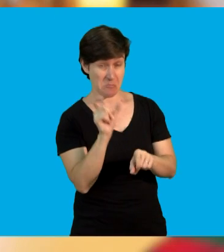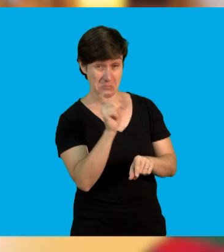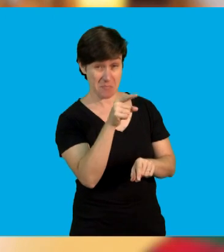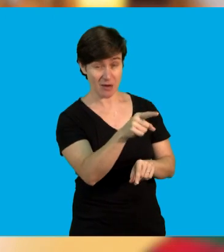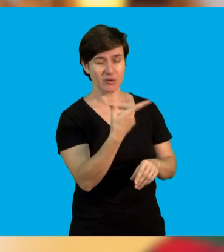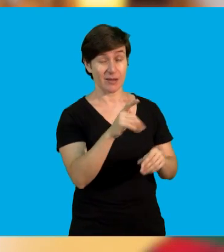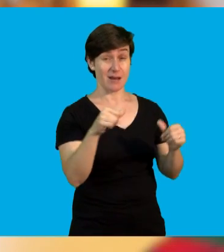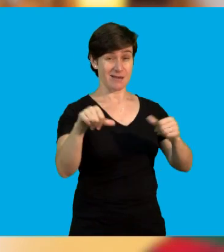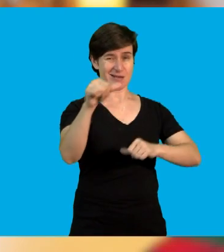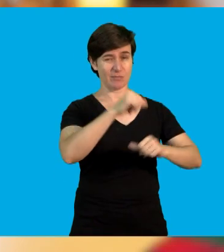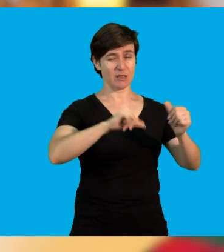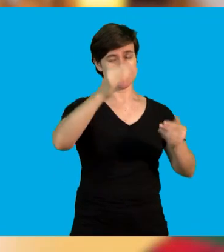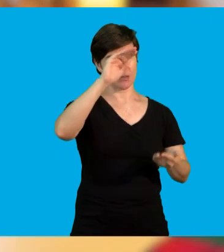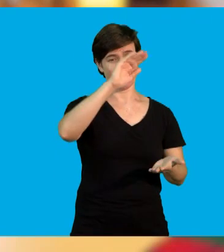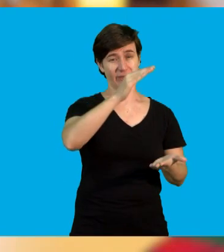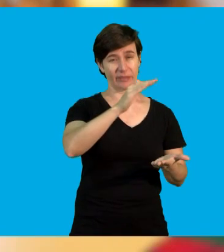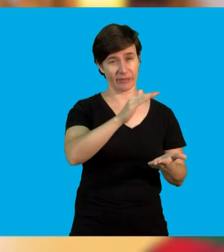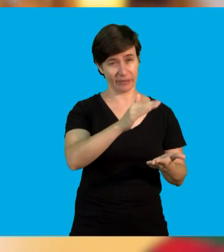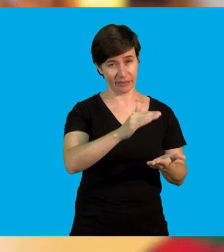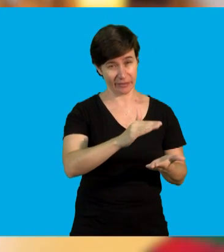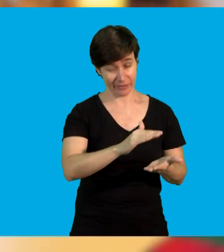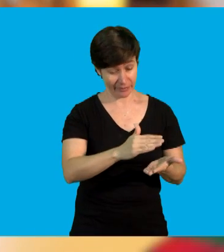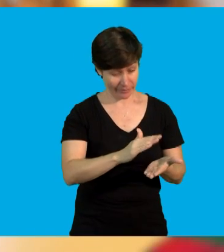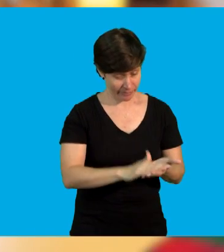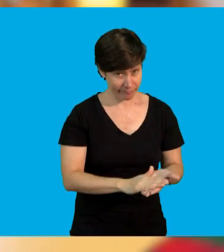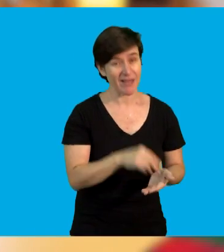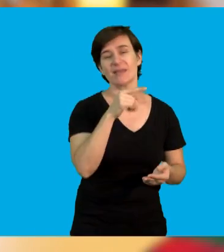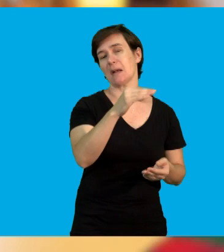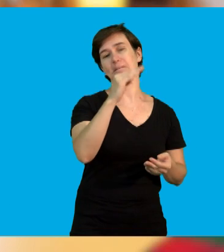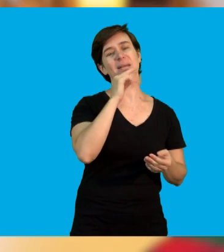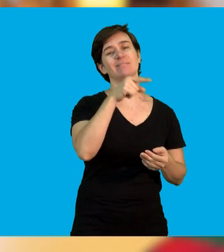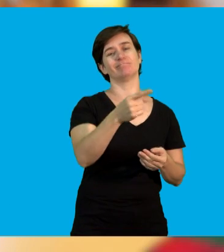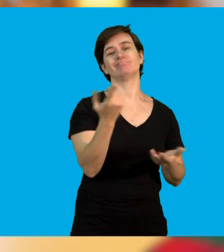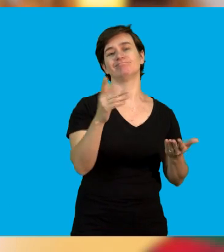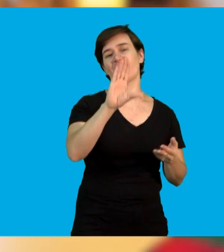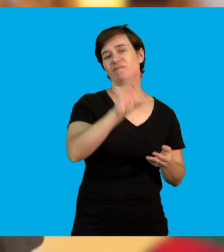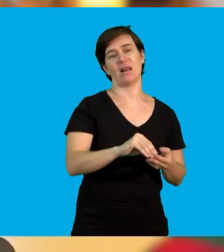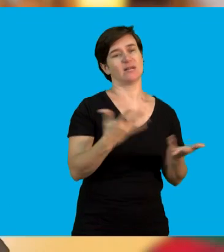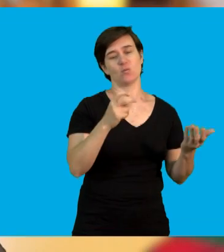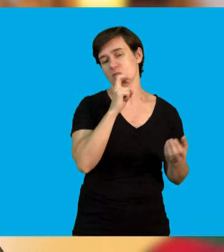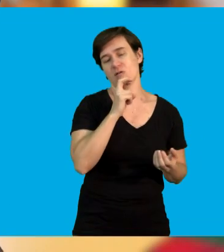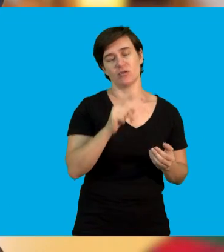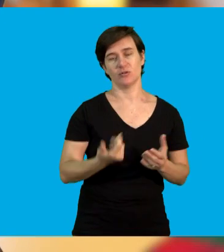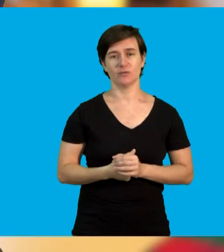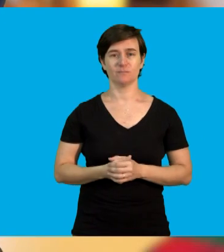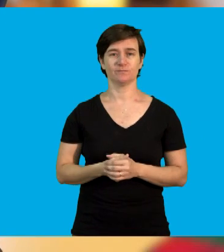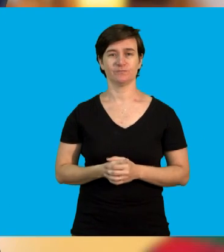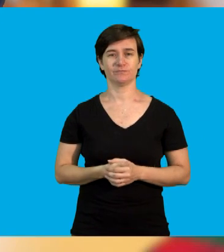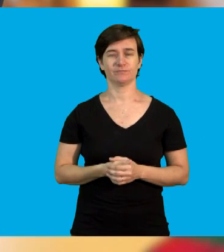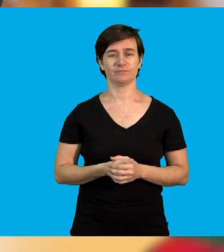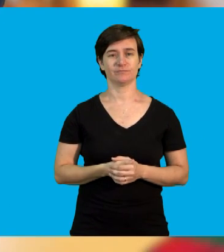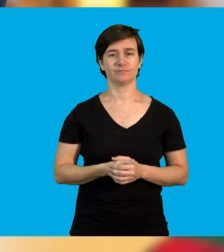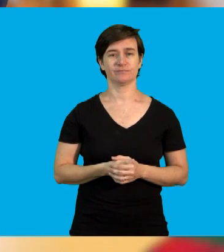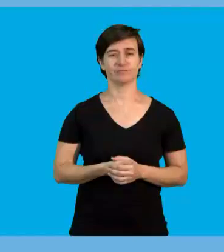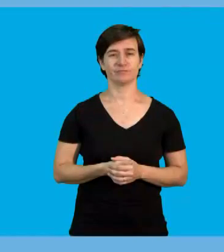inside that cell, they're going to be depleted. And once that happens, that cell is going to be flat. It will eventually